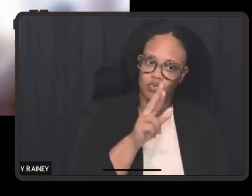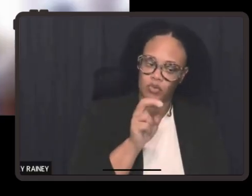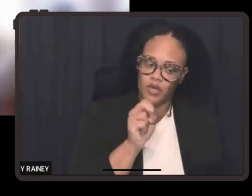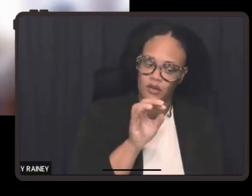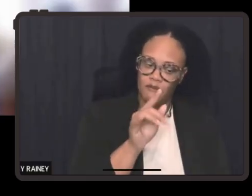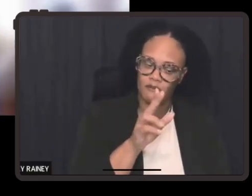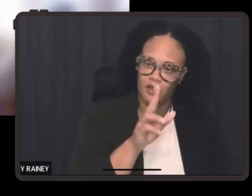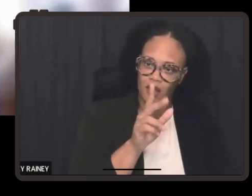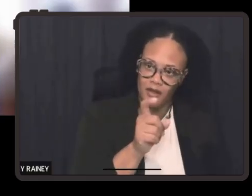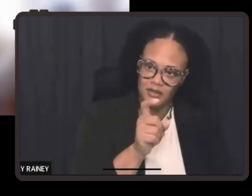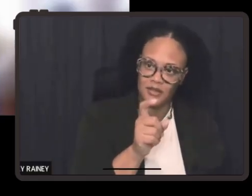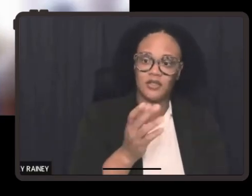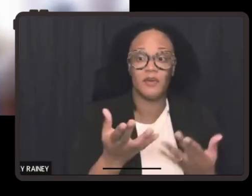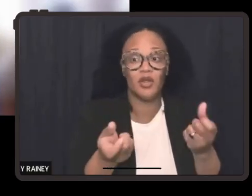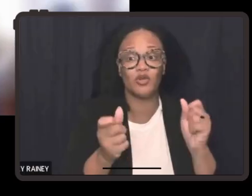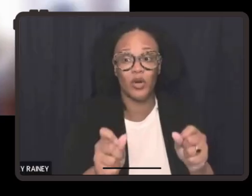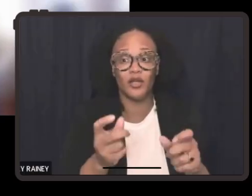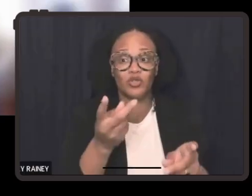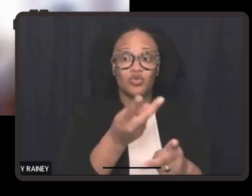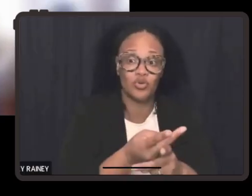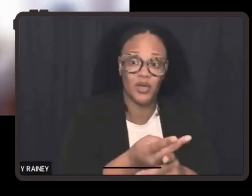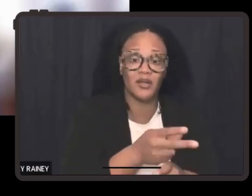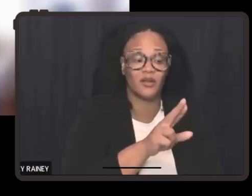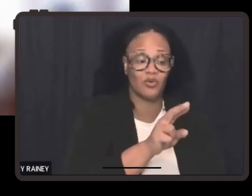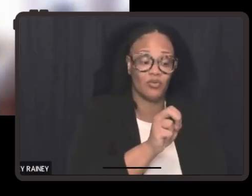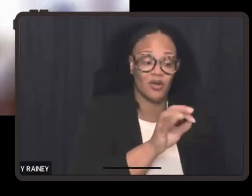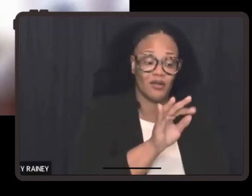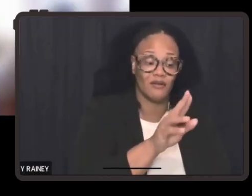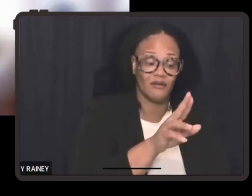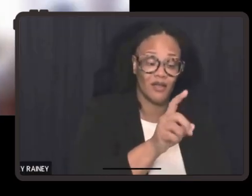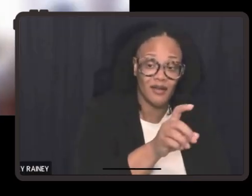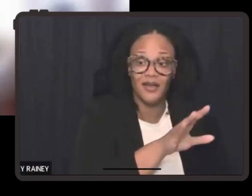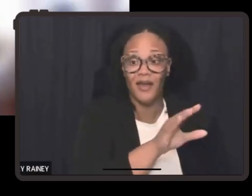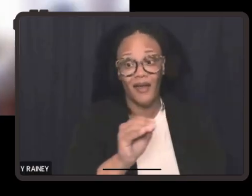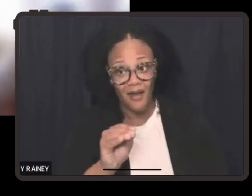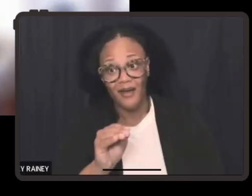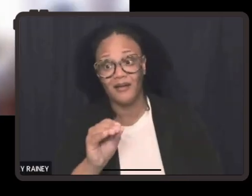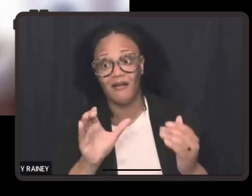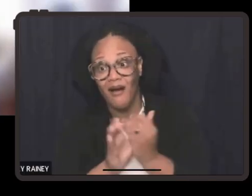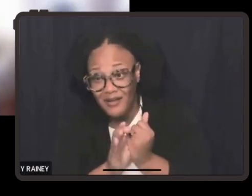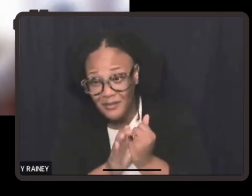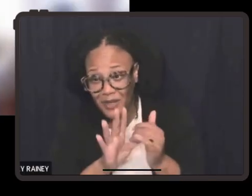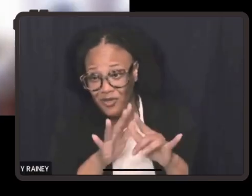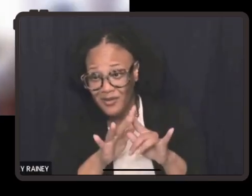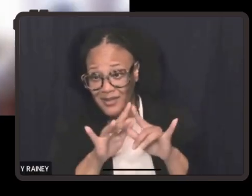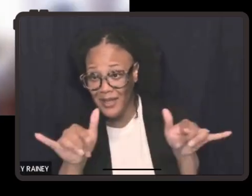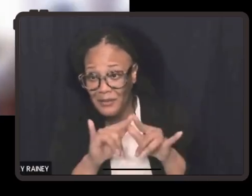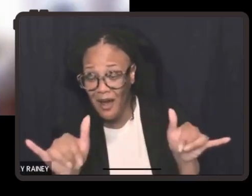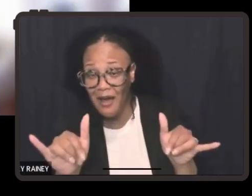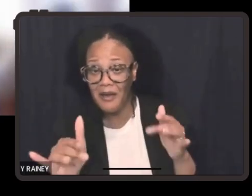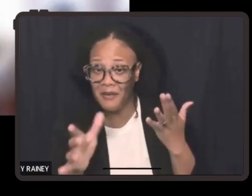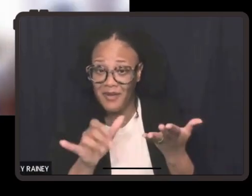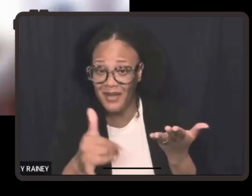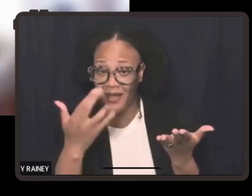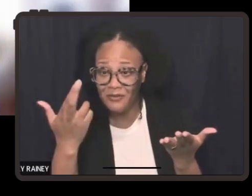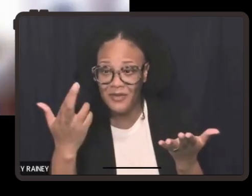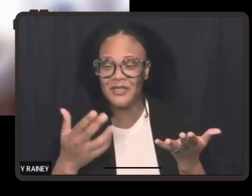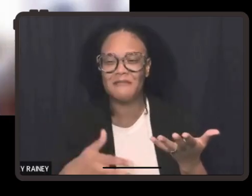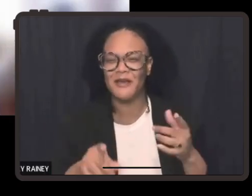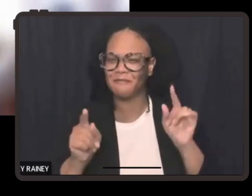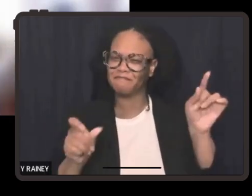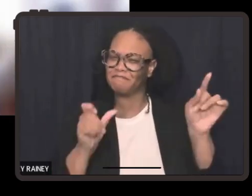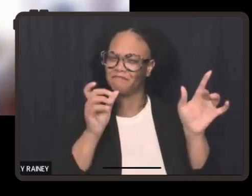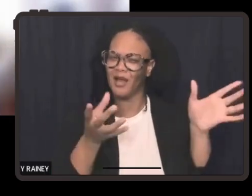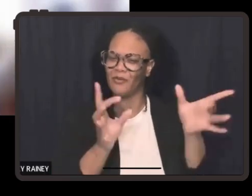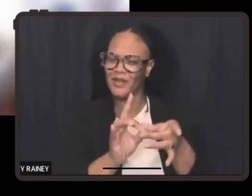treat both of those. Okay, thank you. Well, Heather, do we have time for one more, or I think we